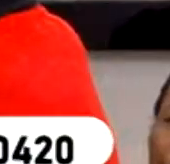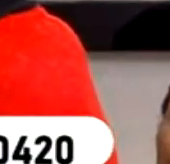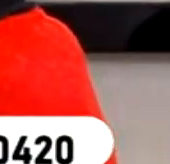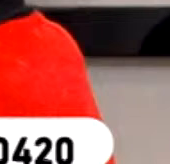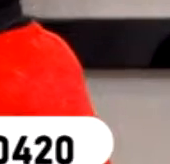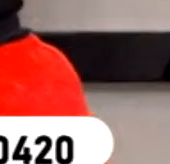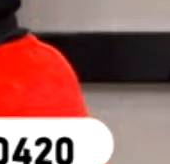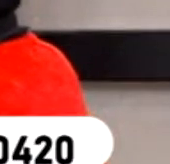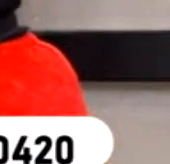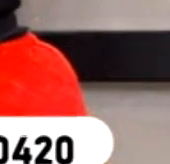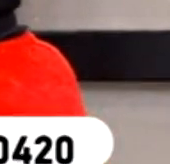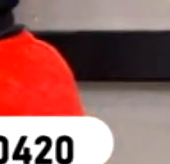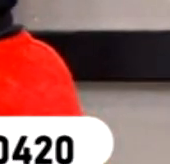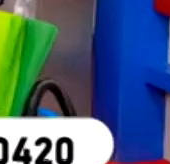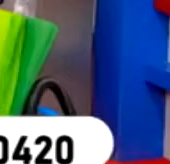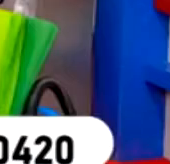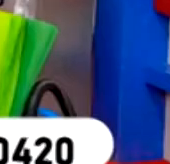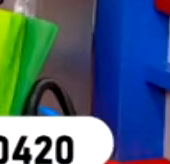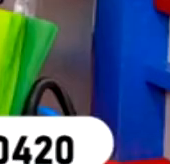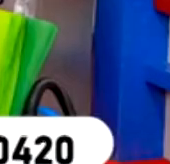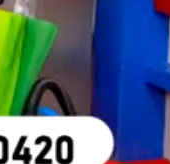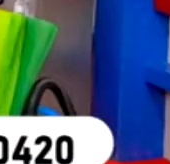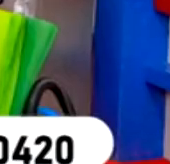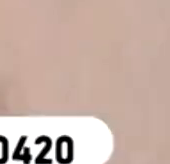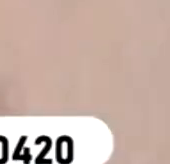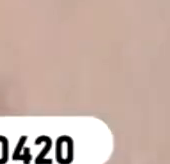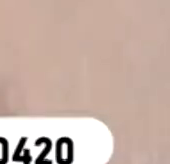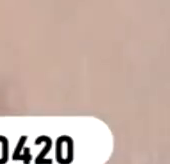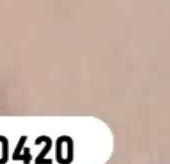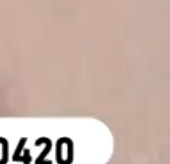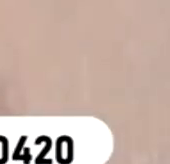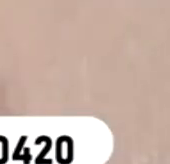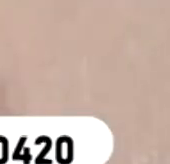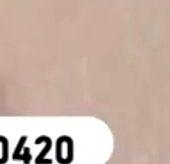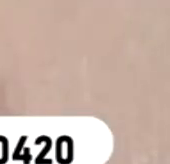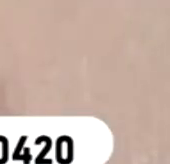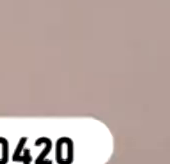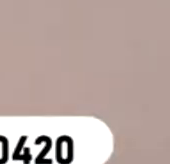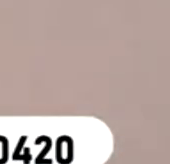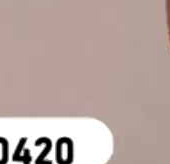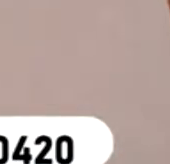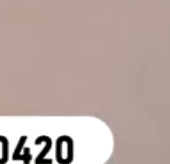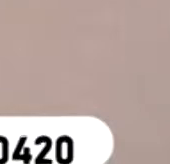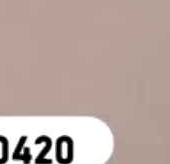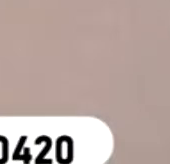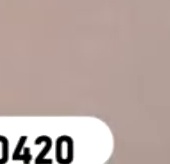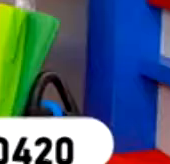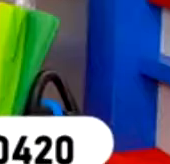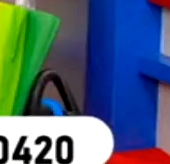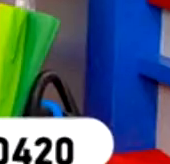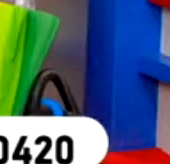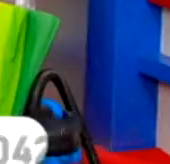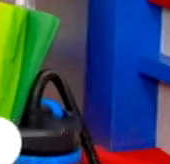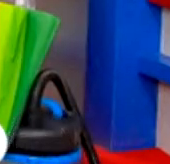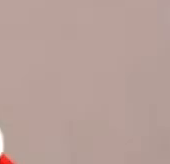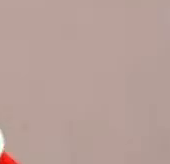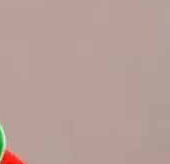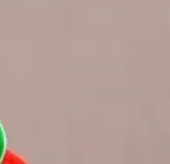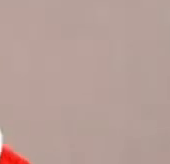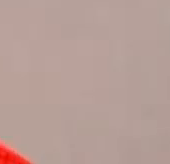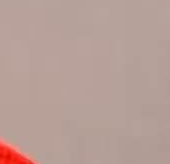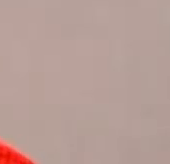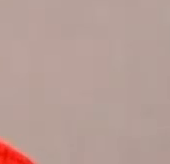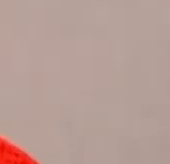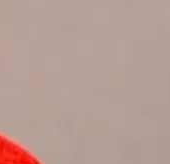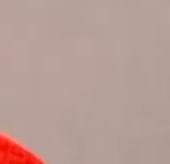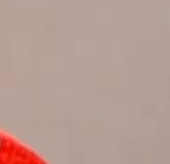School fees ya msichana imemalizwa. Loto moto, may the Almighty God bless you. Keep